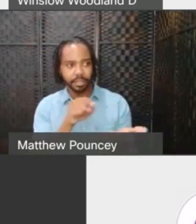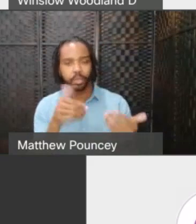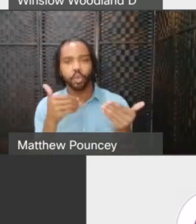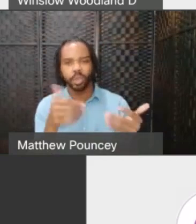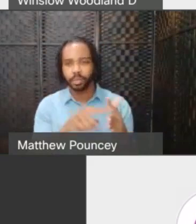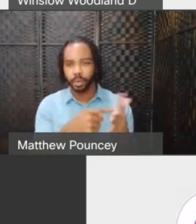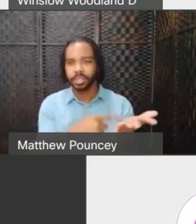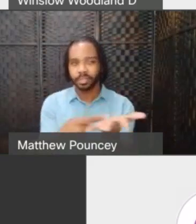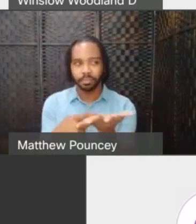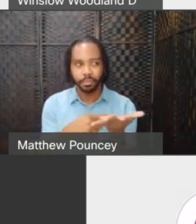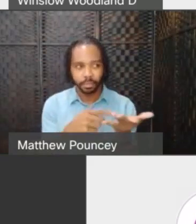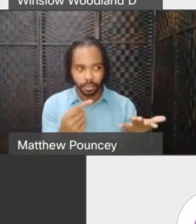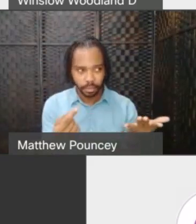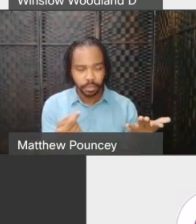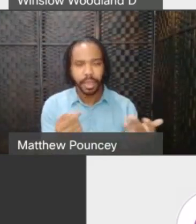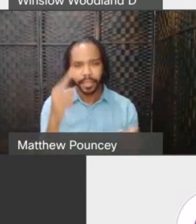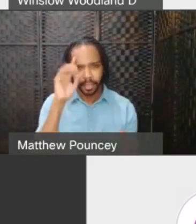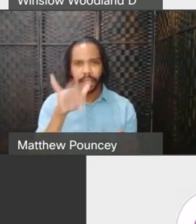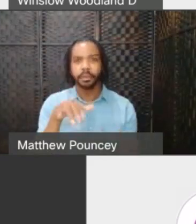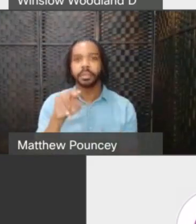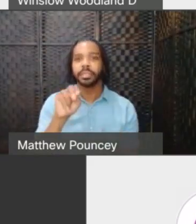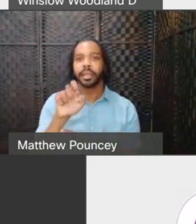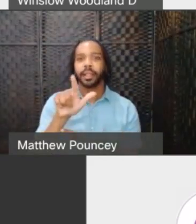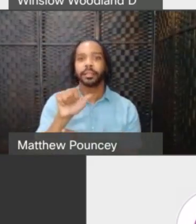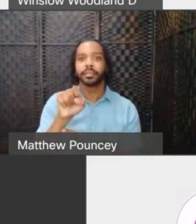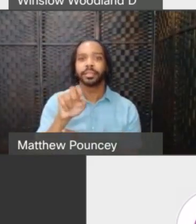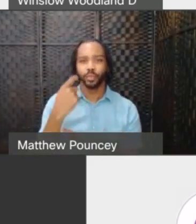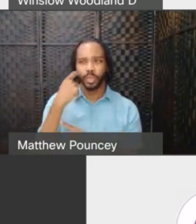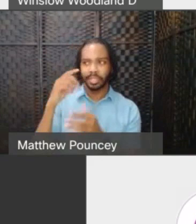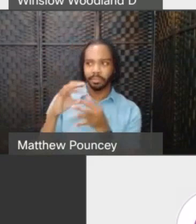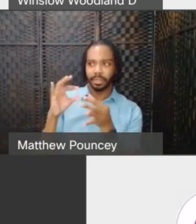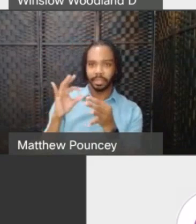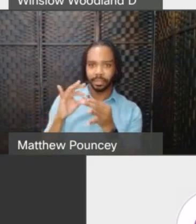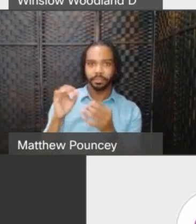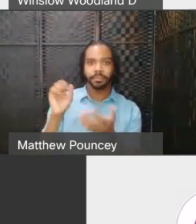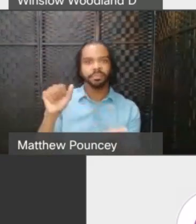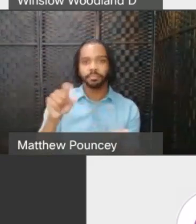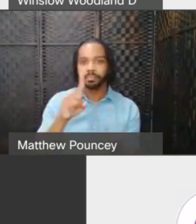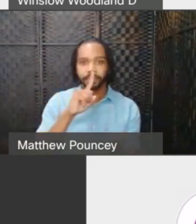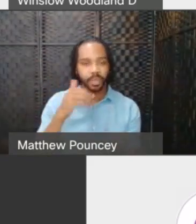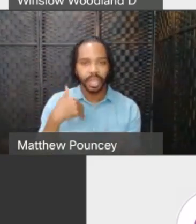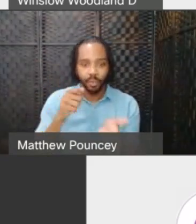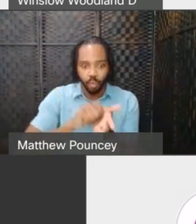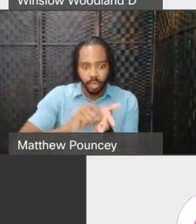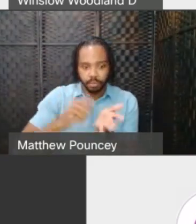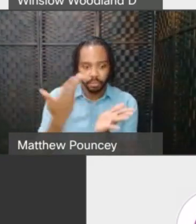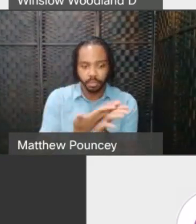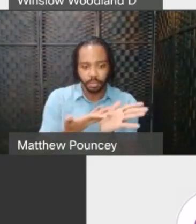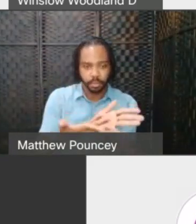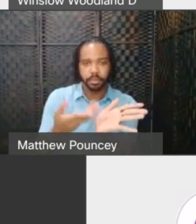as Nelson, that was Nelson, I believe, that did indicate that, yes, we don't have anything in writing at this time.